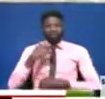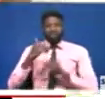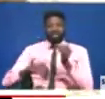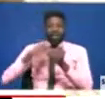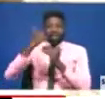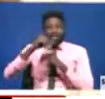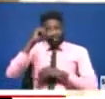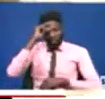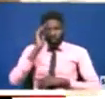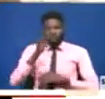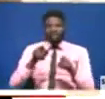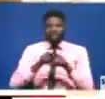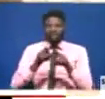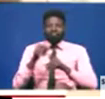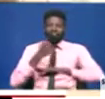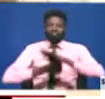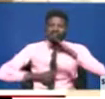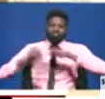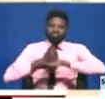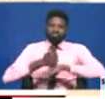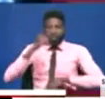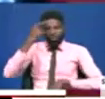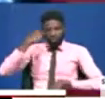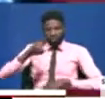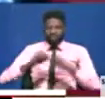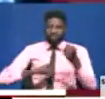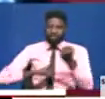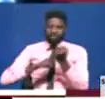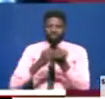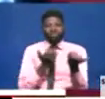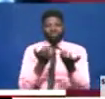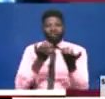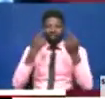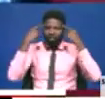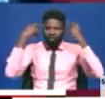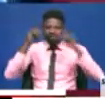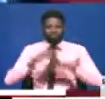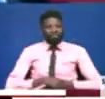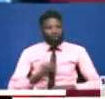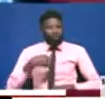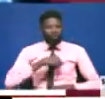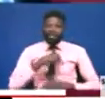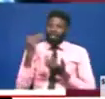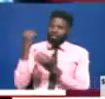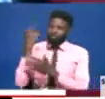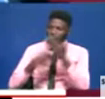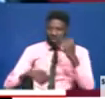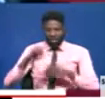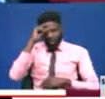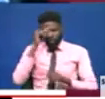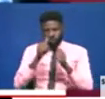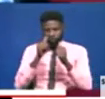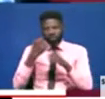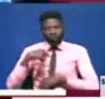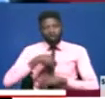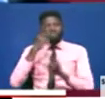put in place policies that will support businesses to thrive. In a nutshell, what do you expect? We expect a government that involves us in the process of